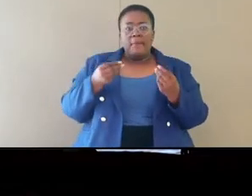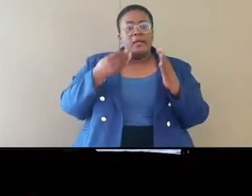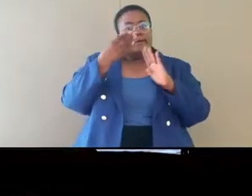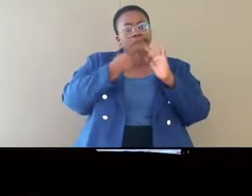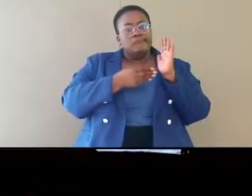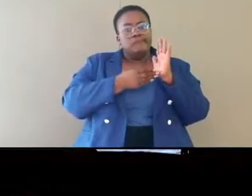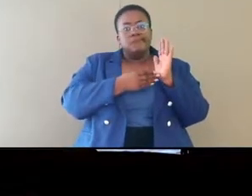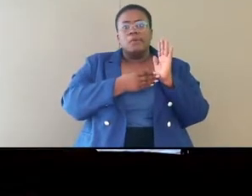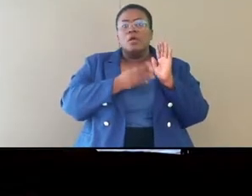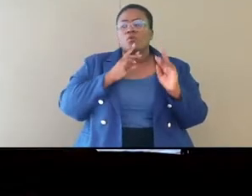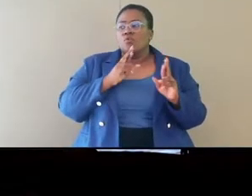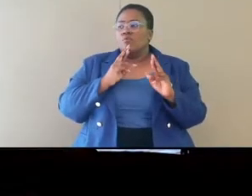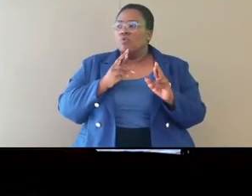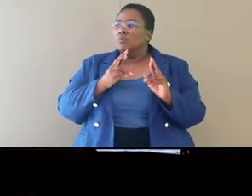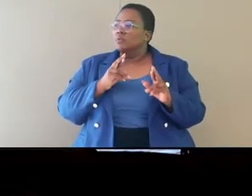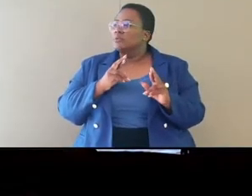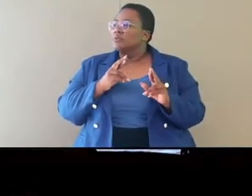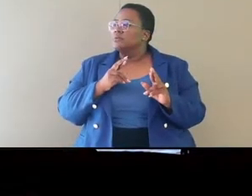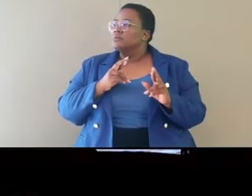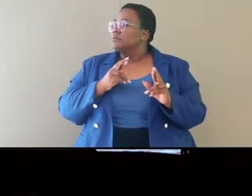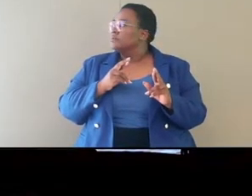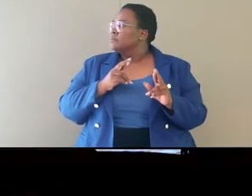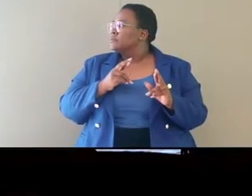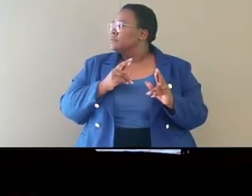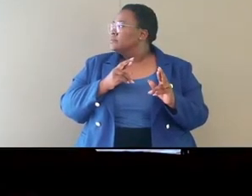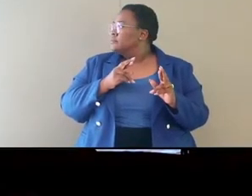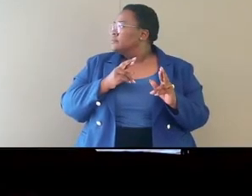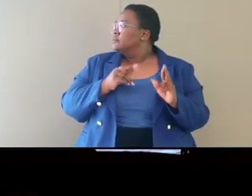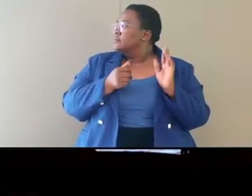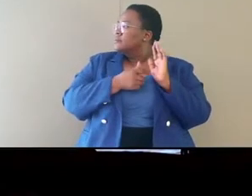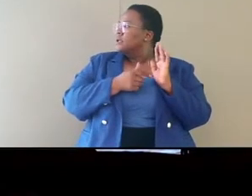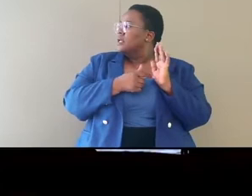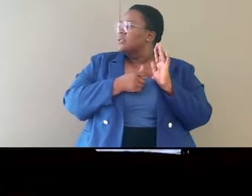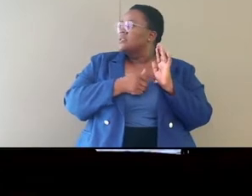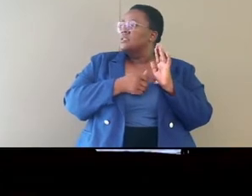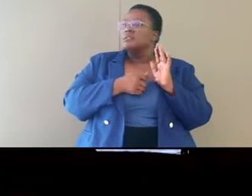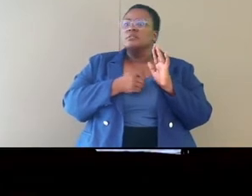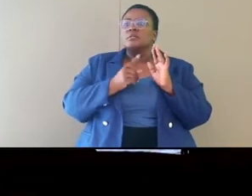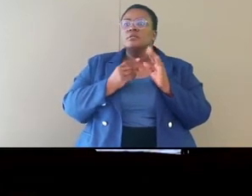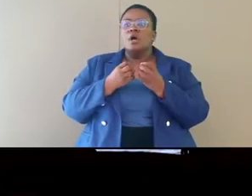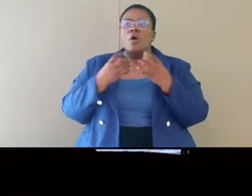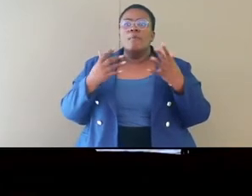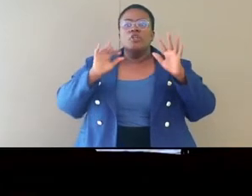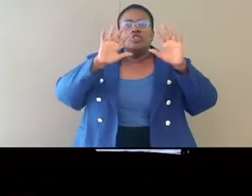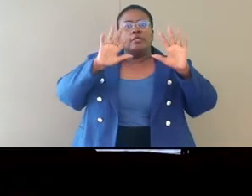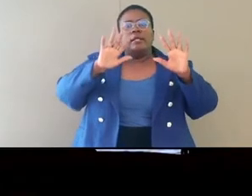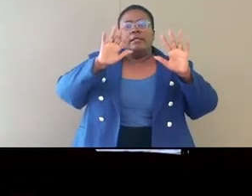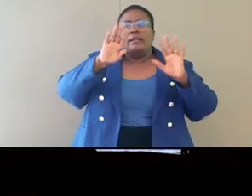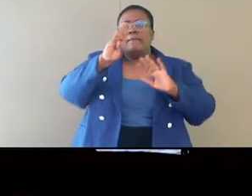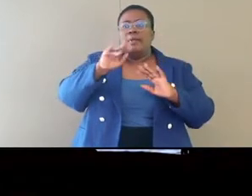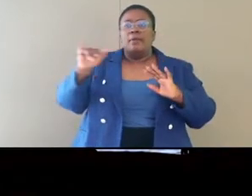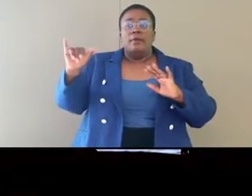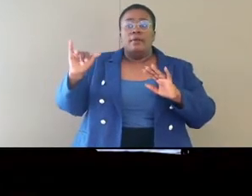that reduces our cost in the first year of to 10 billion rand, to reach all children in the pre-school going years,